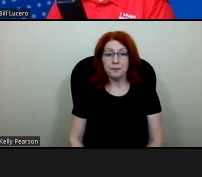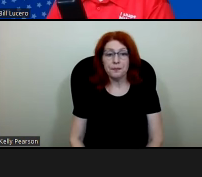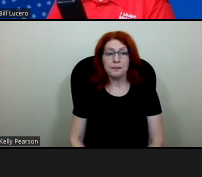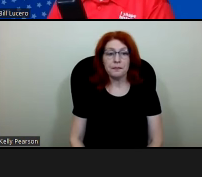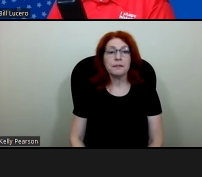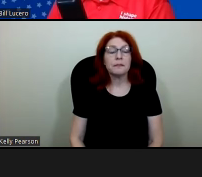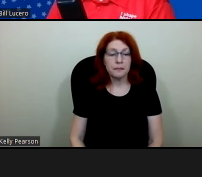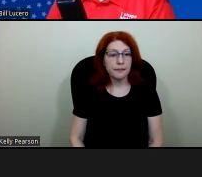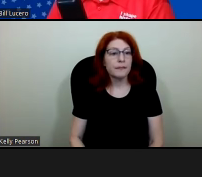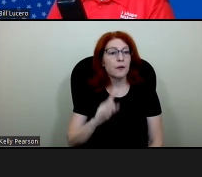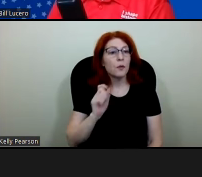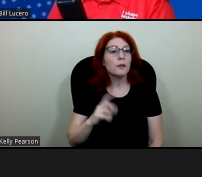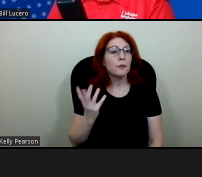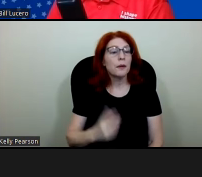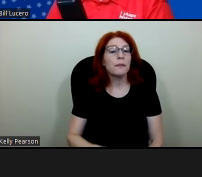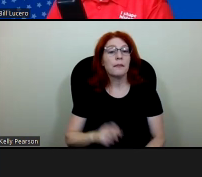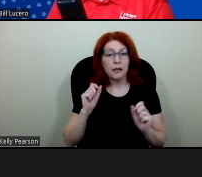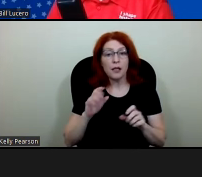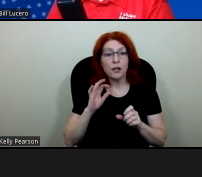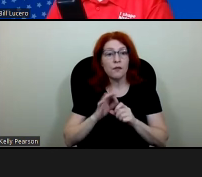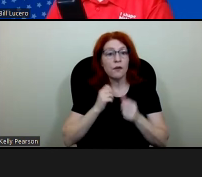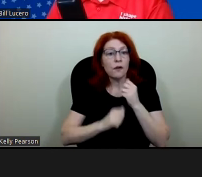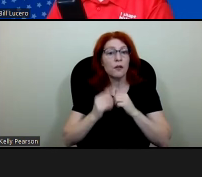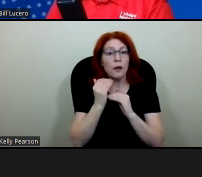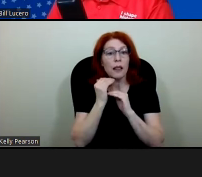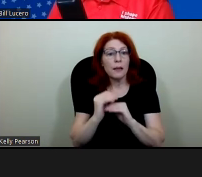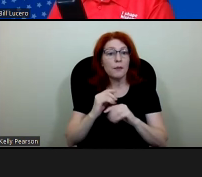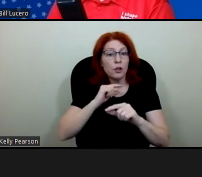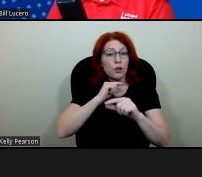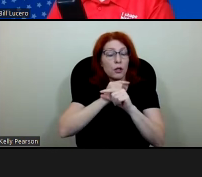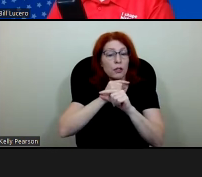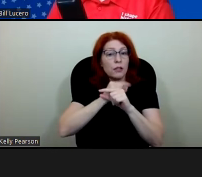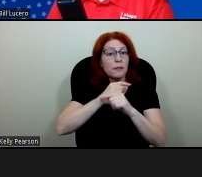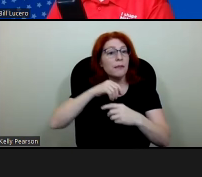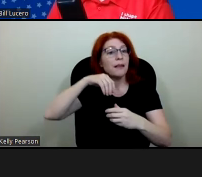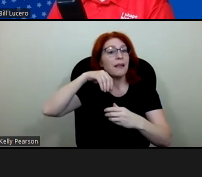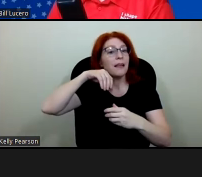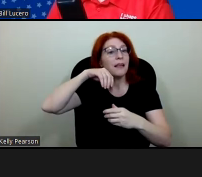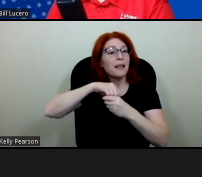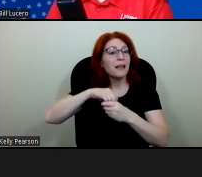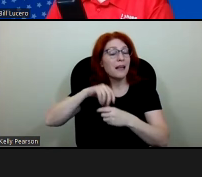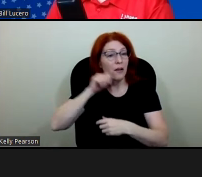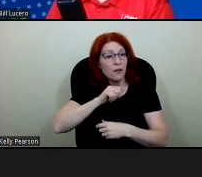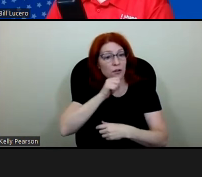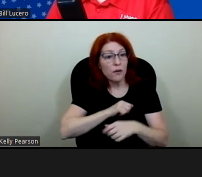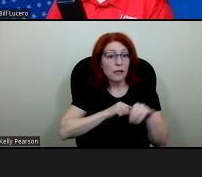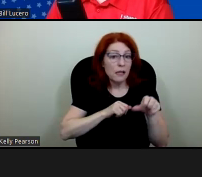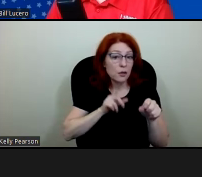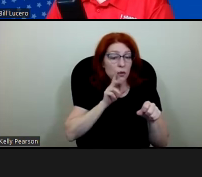Okay, so the question is, can you vote under limited guardianship in Arizona? Yes or